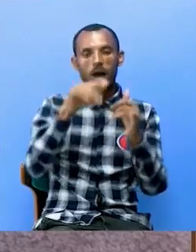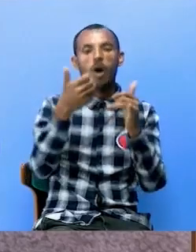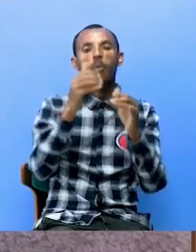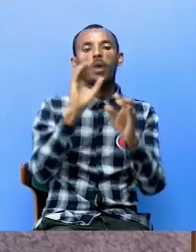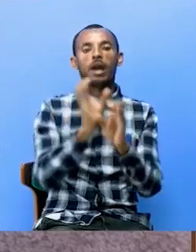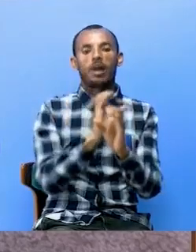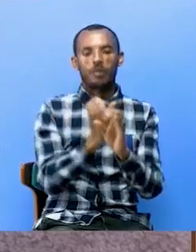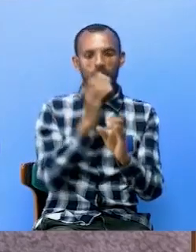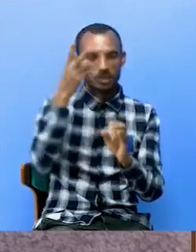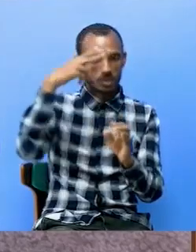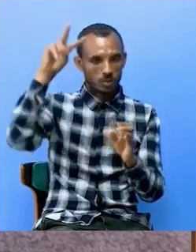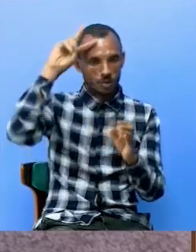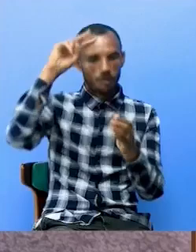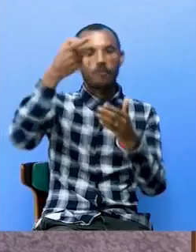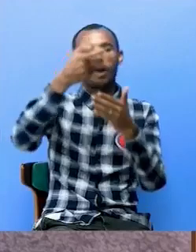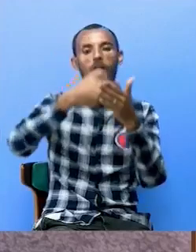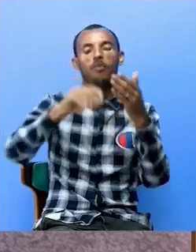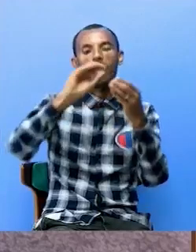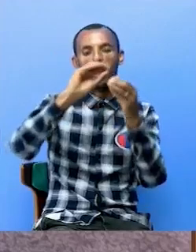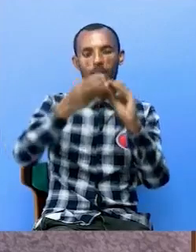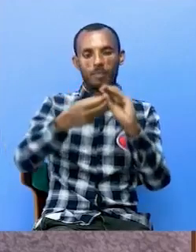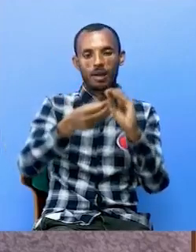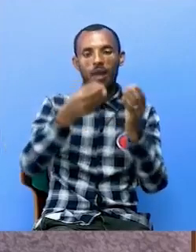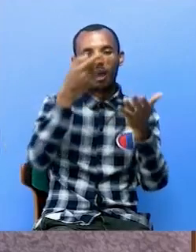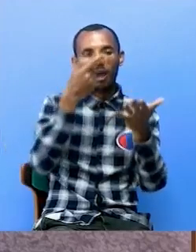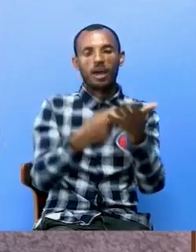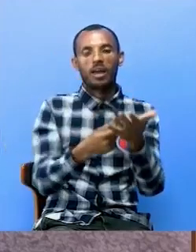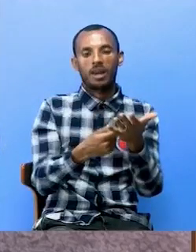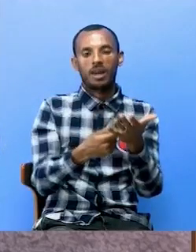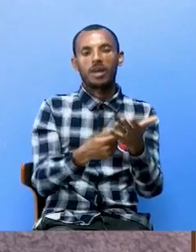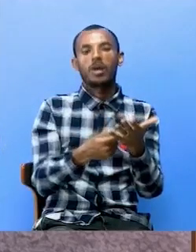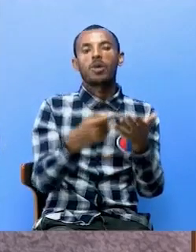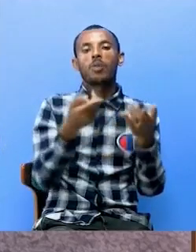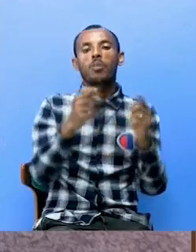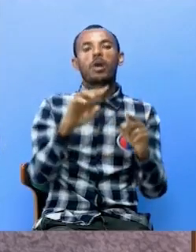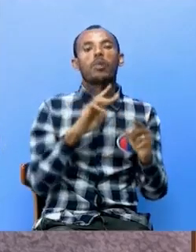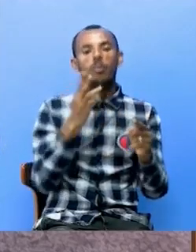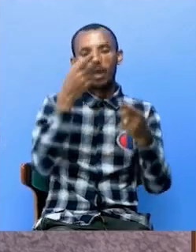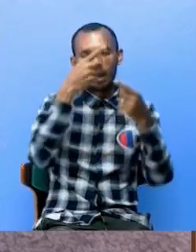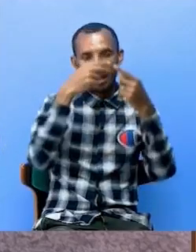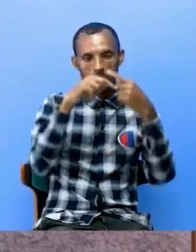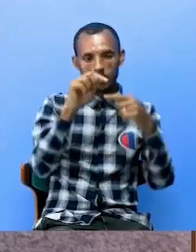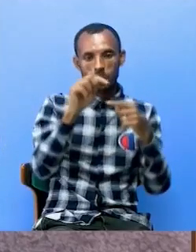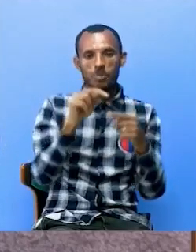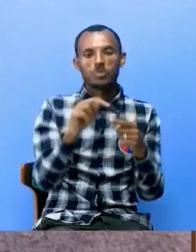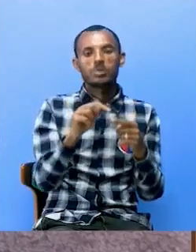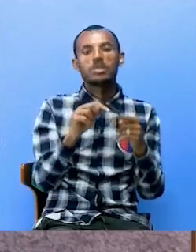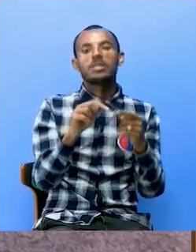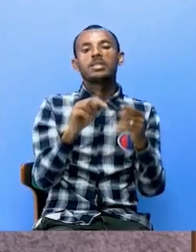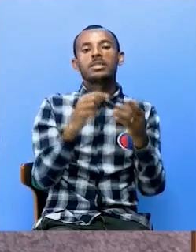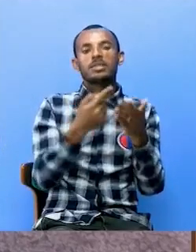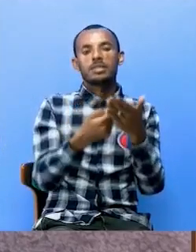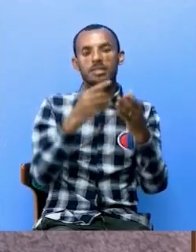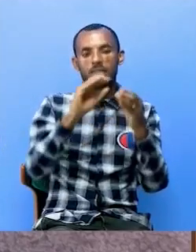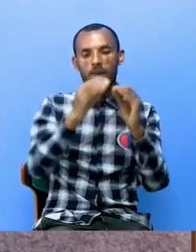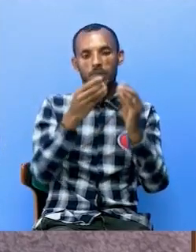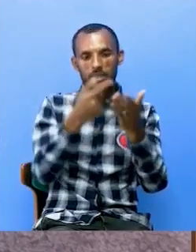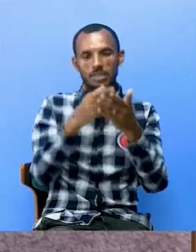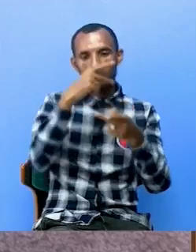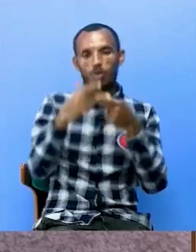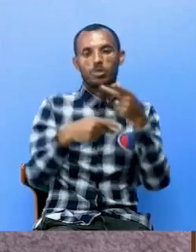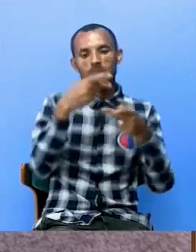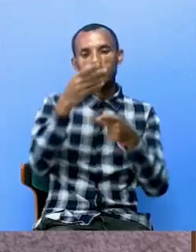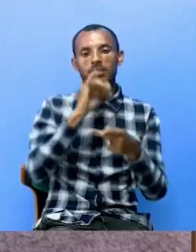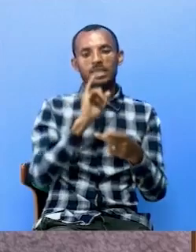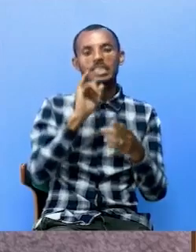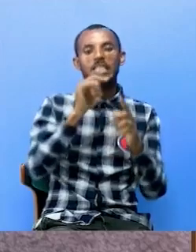can calculate the squared value of a number. Here, when we come to the square root of a number, this process is